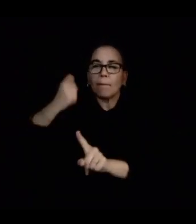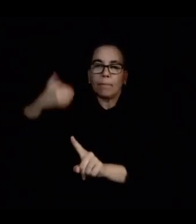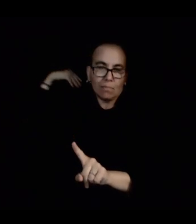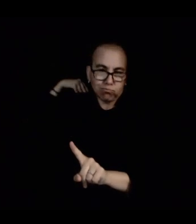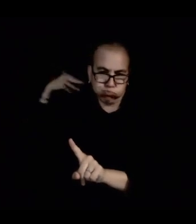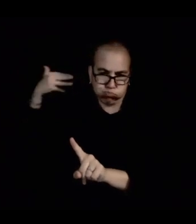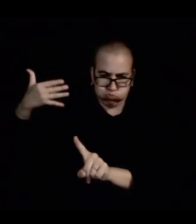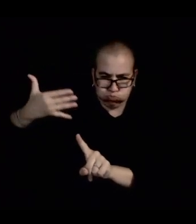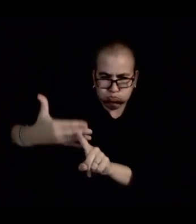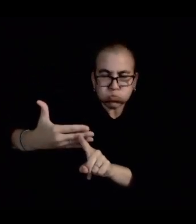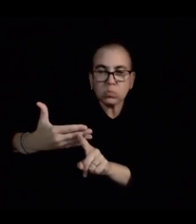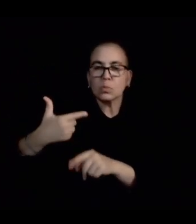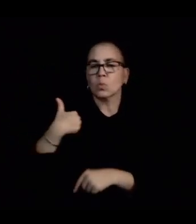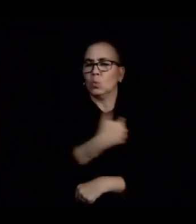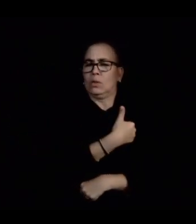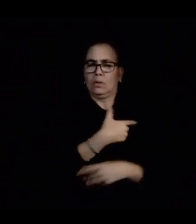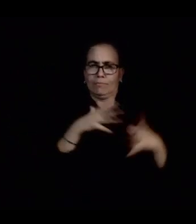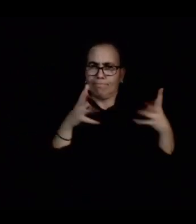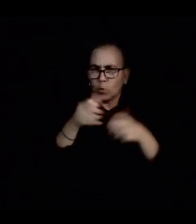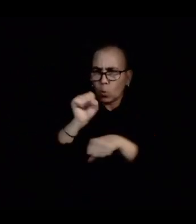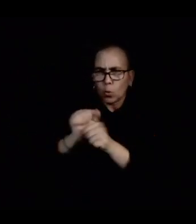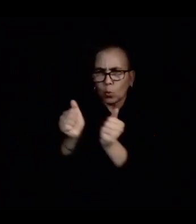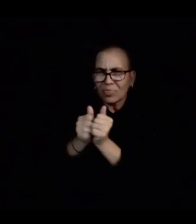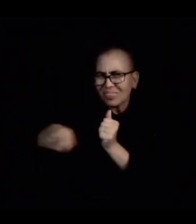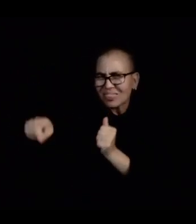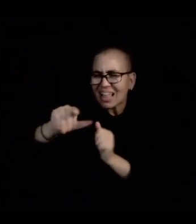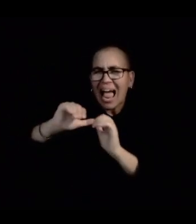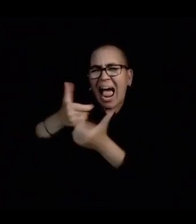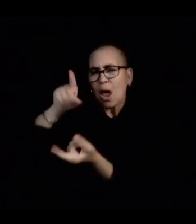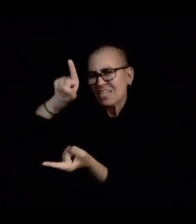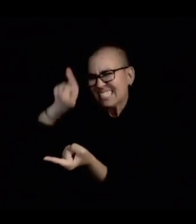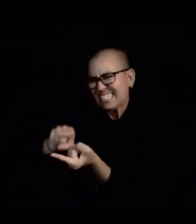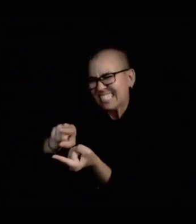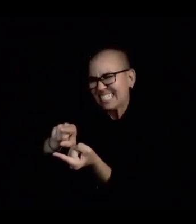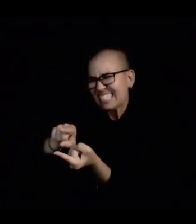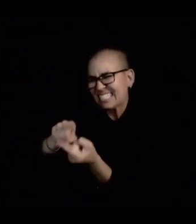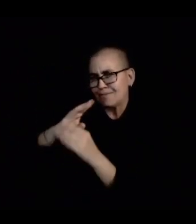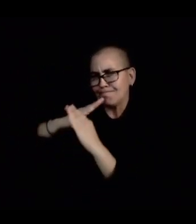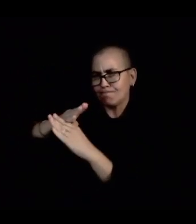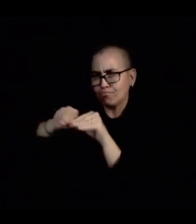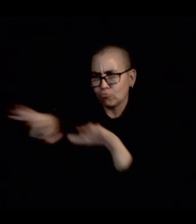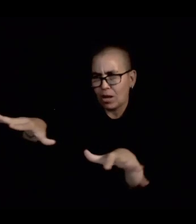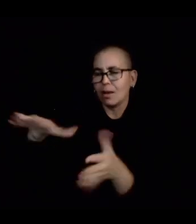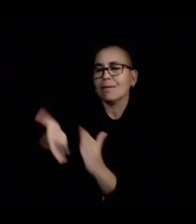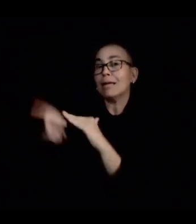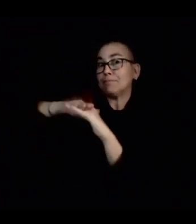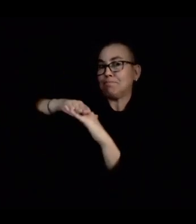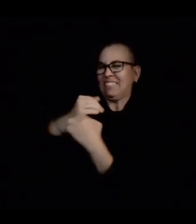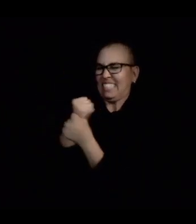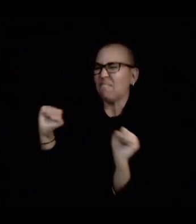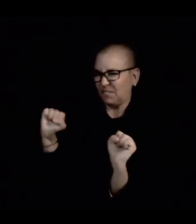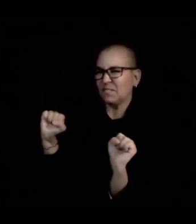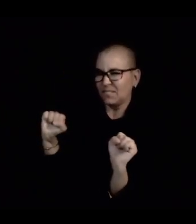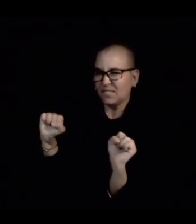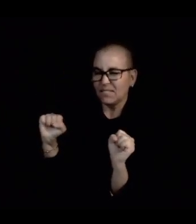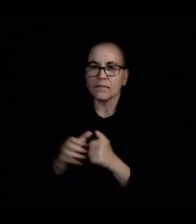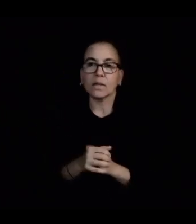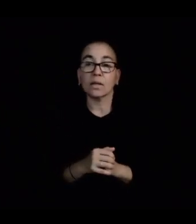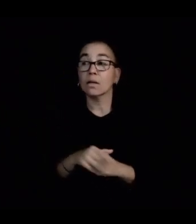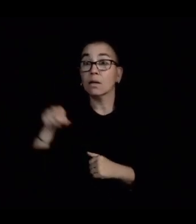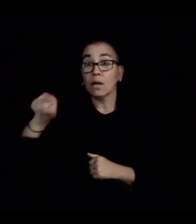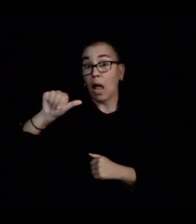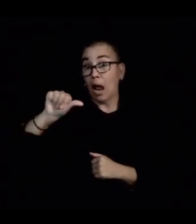the safety of the workplace for their employees, and they have taken those steps, and we've seen a reduction